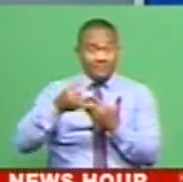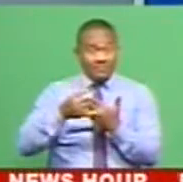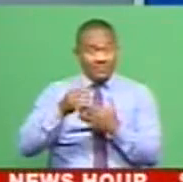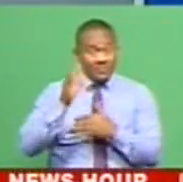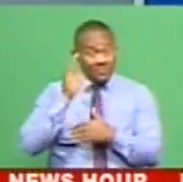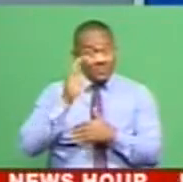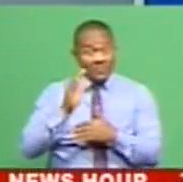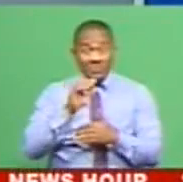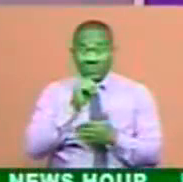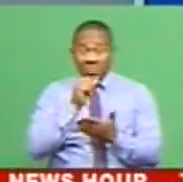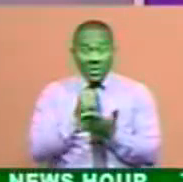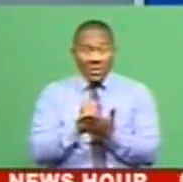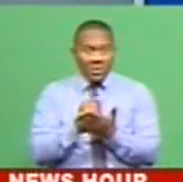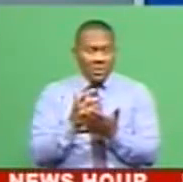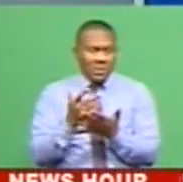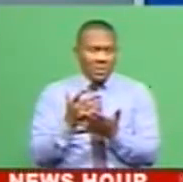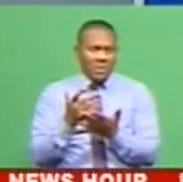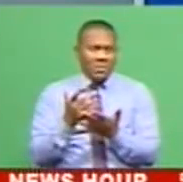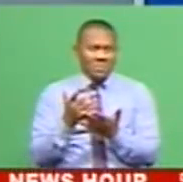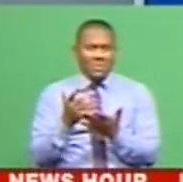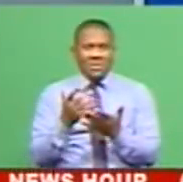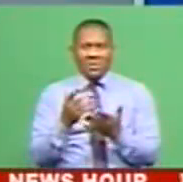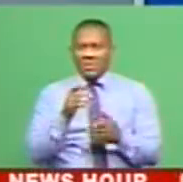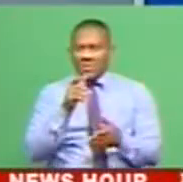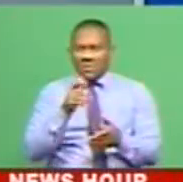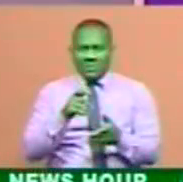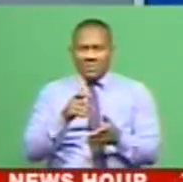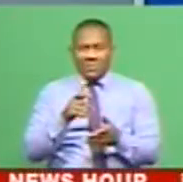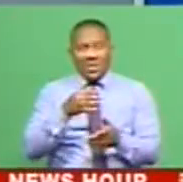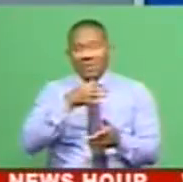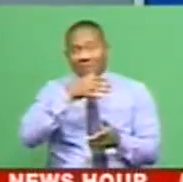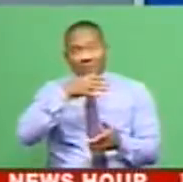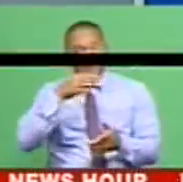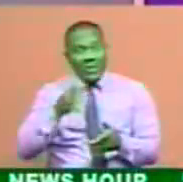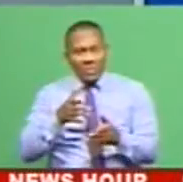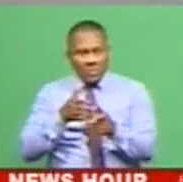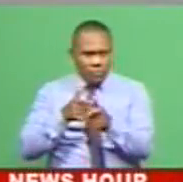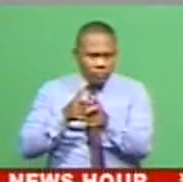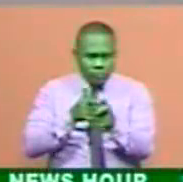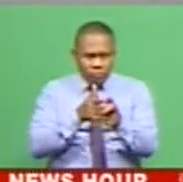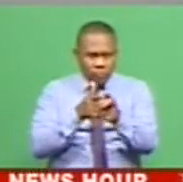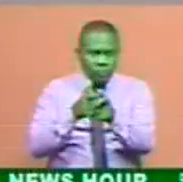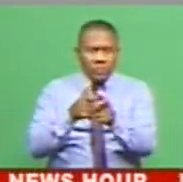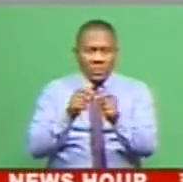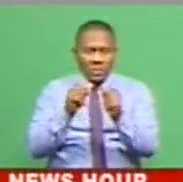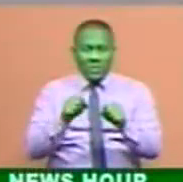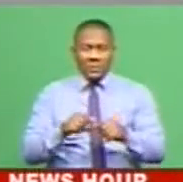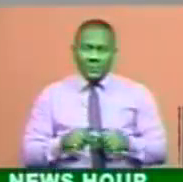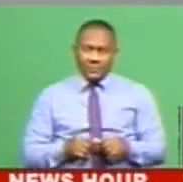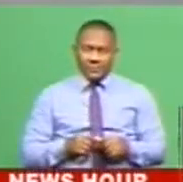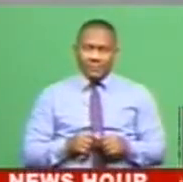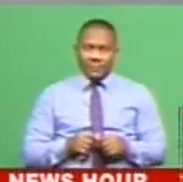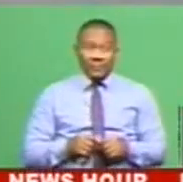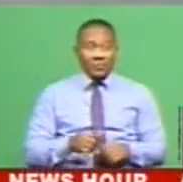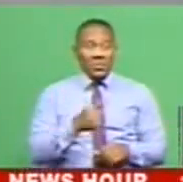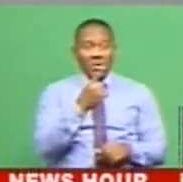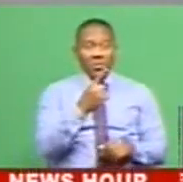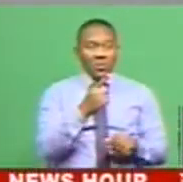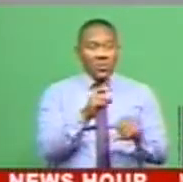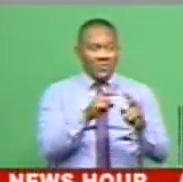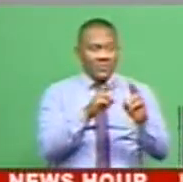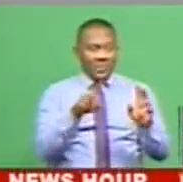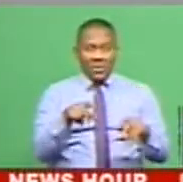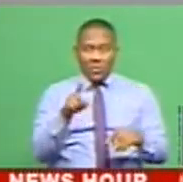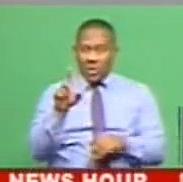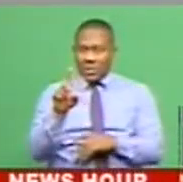ensure that there is all-year-round farming in the three regions of the north. One Village, One Dam project is